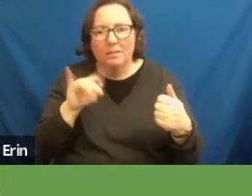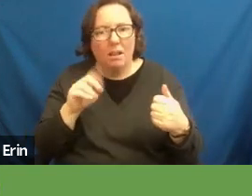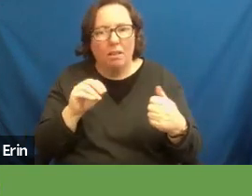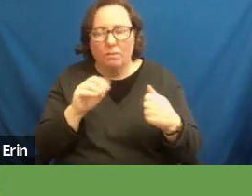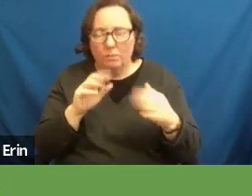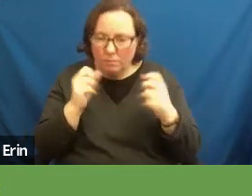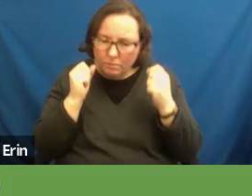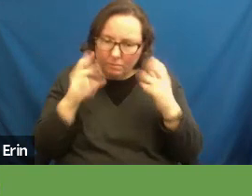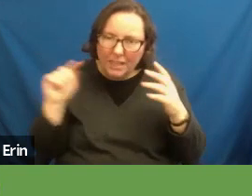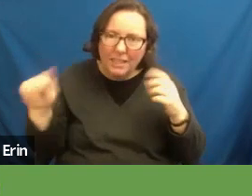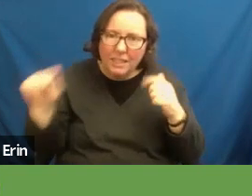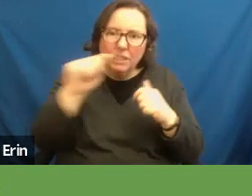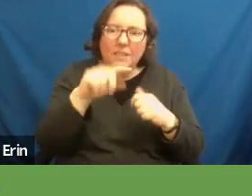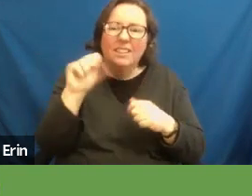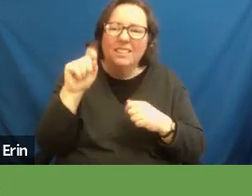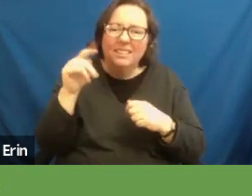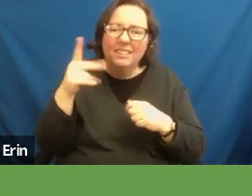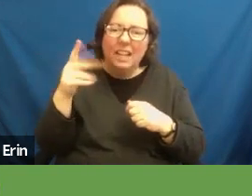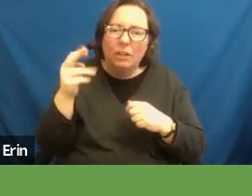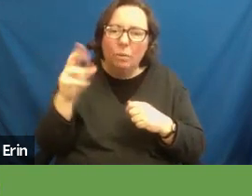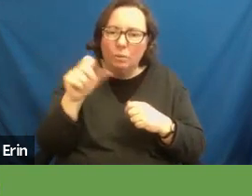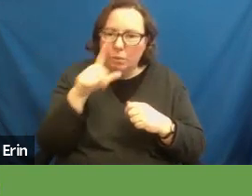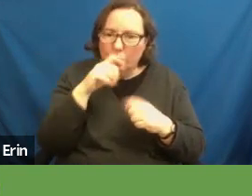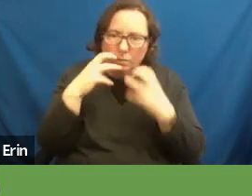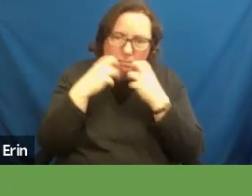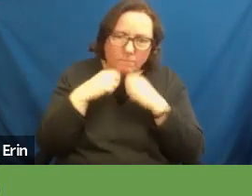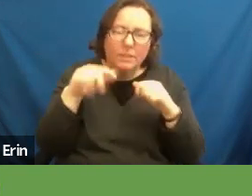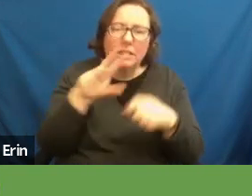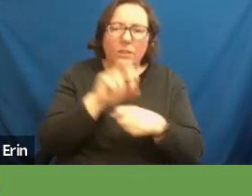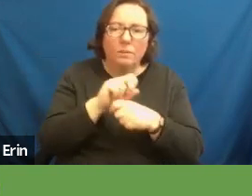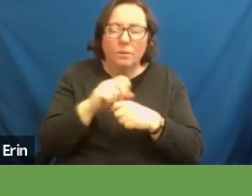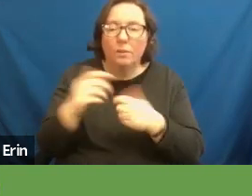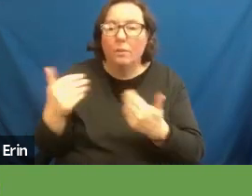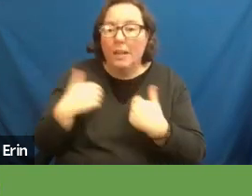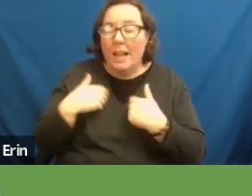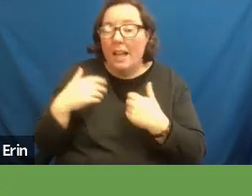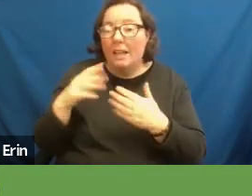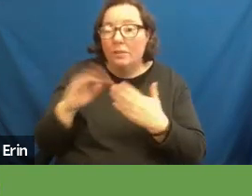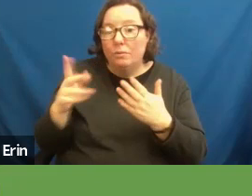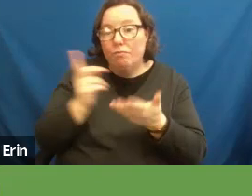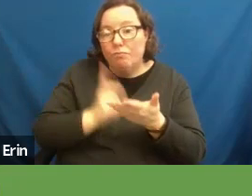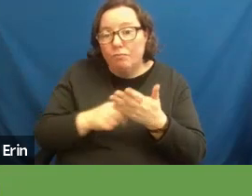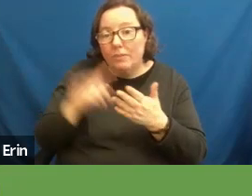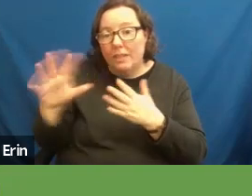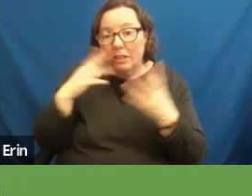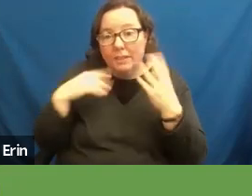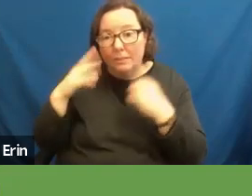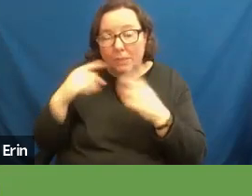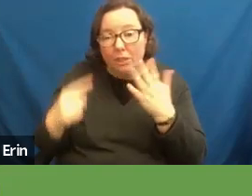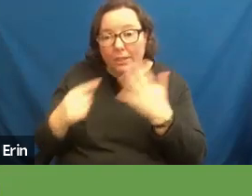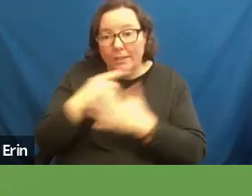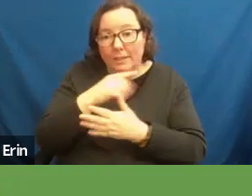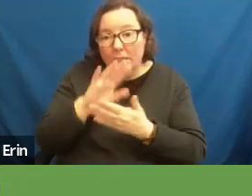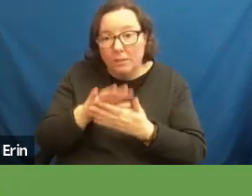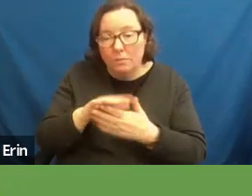work. We had students speak about the racial hostilities that they experienced at school. We also had a student in California